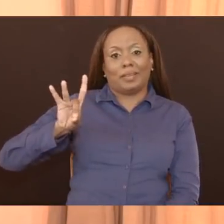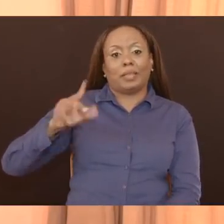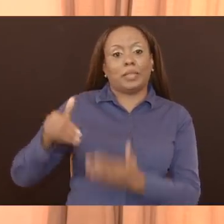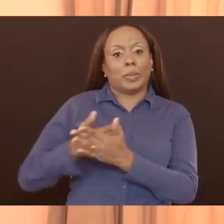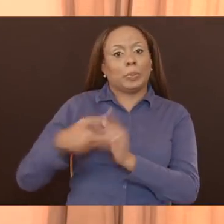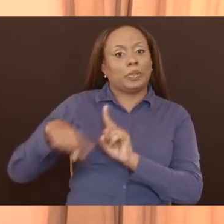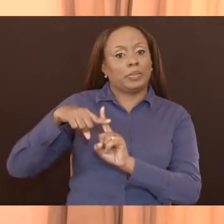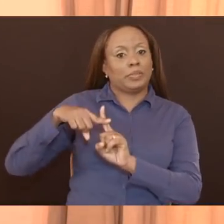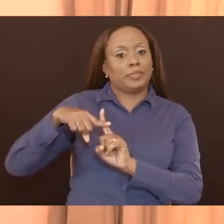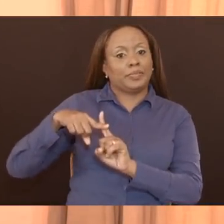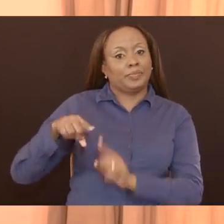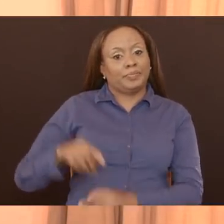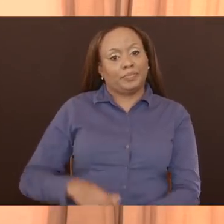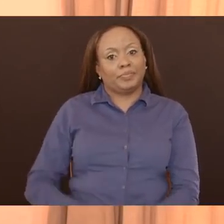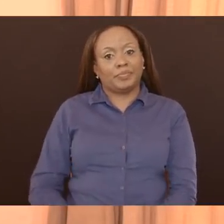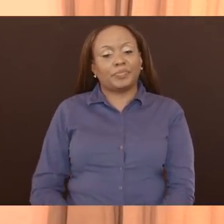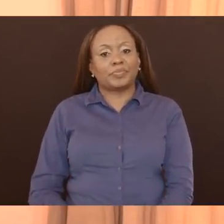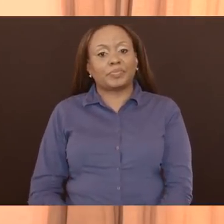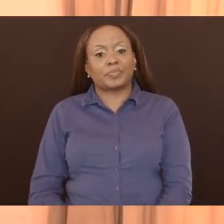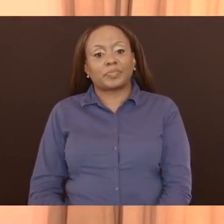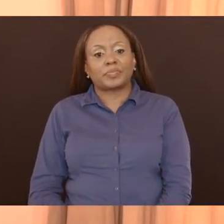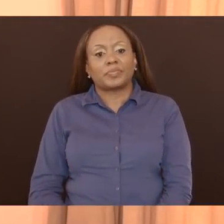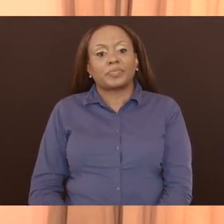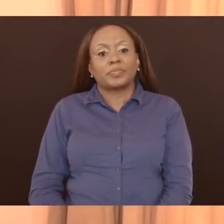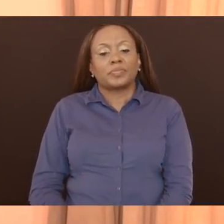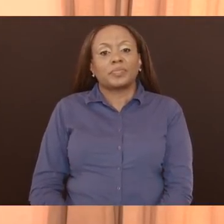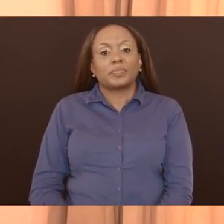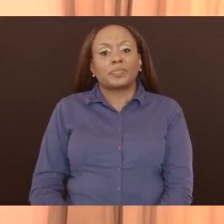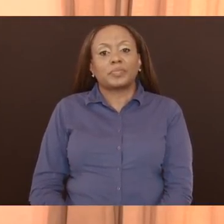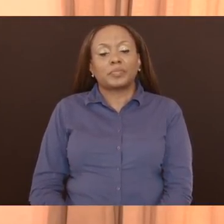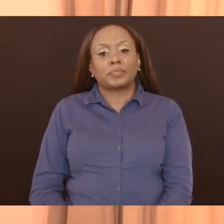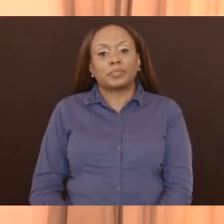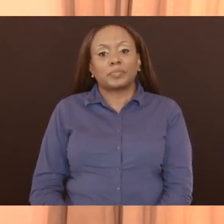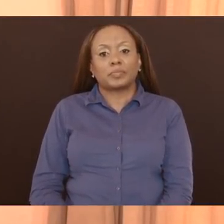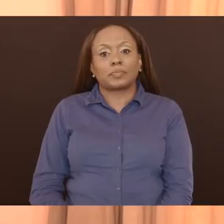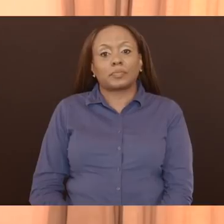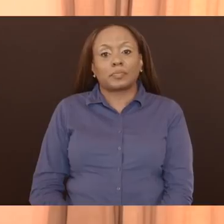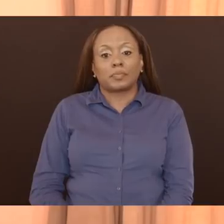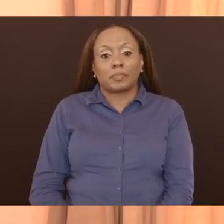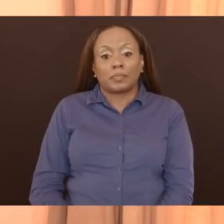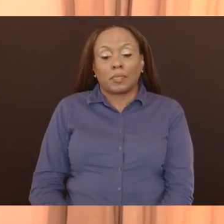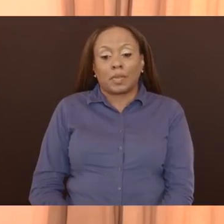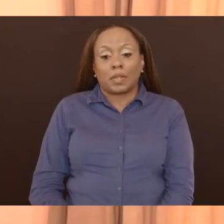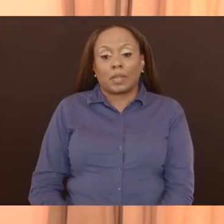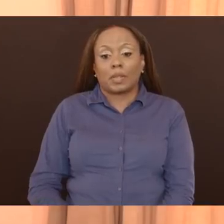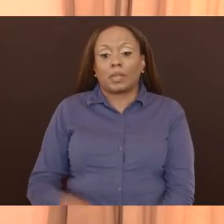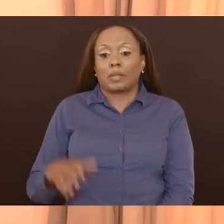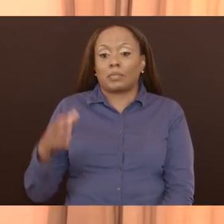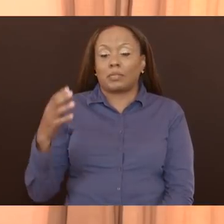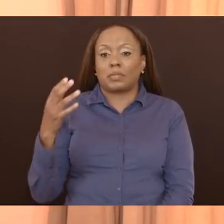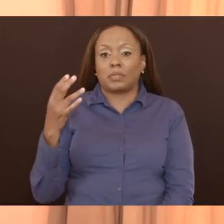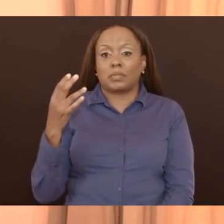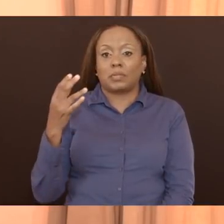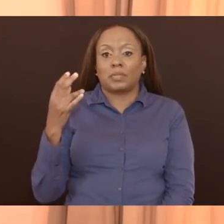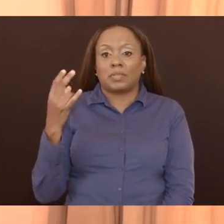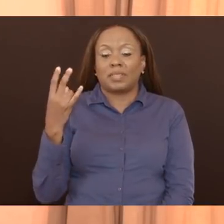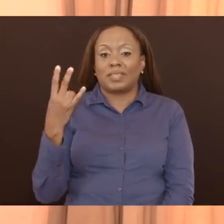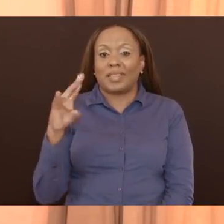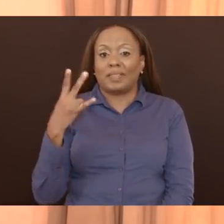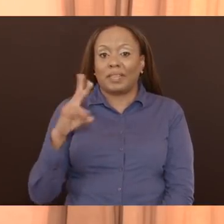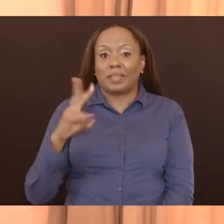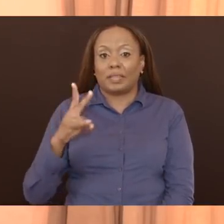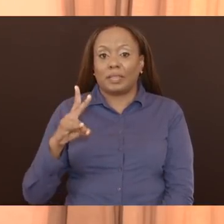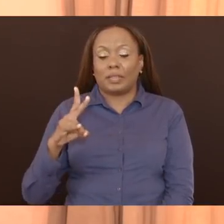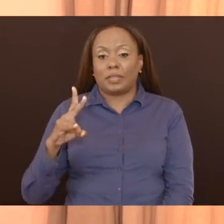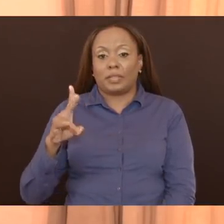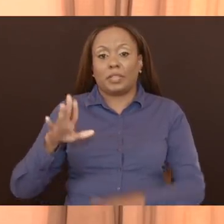cases. Of note, with those cases, and we have 17 under 18 positive cases